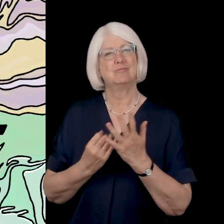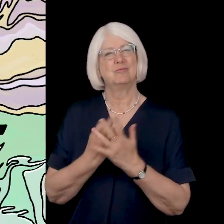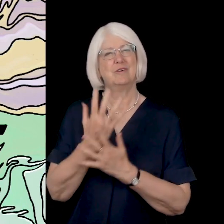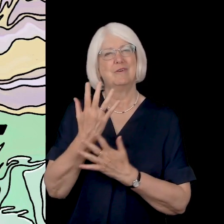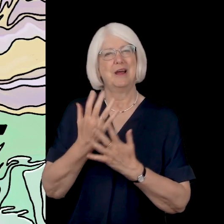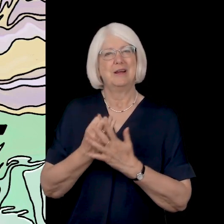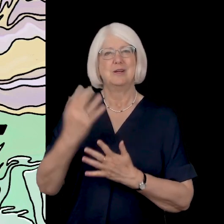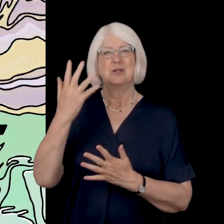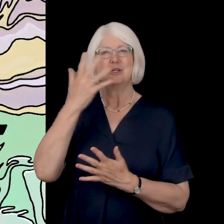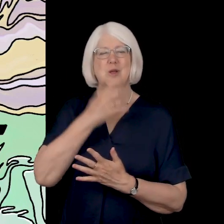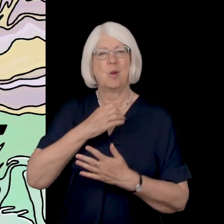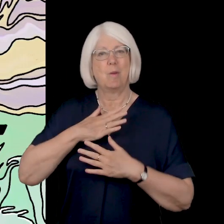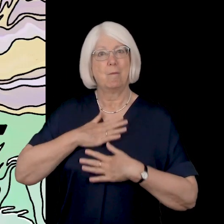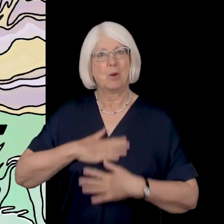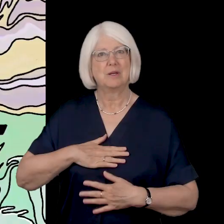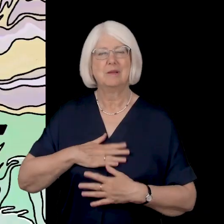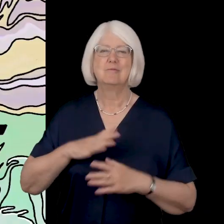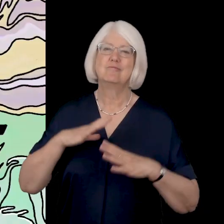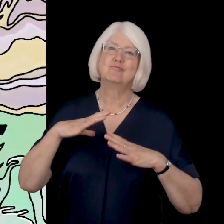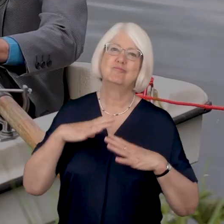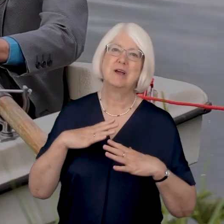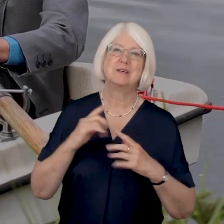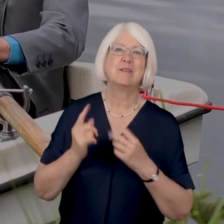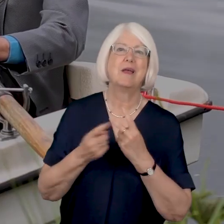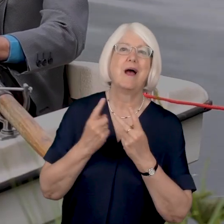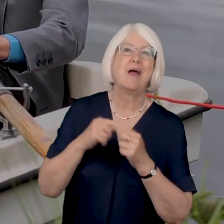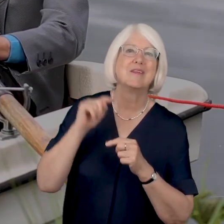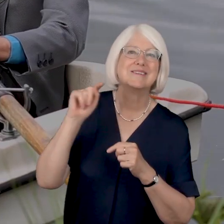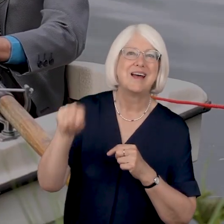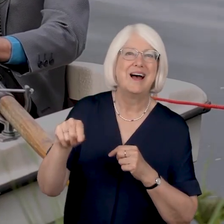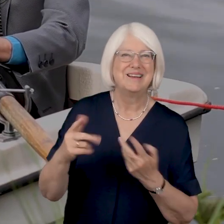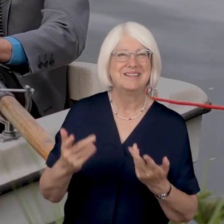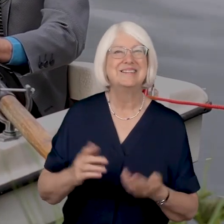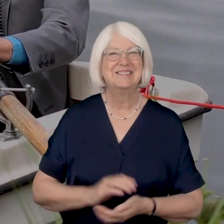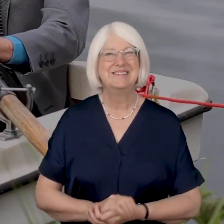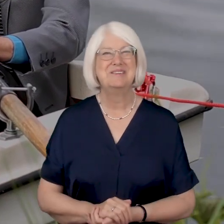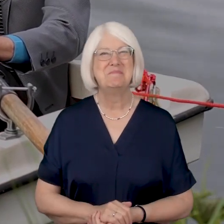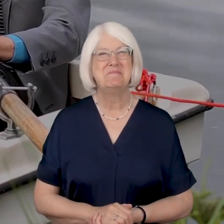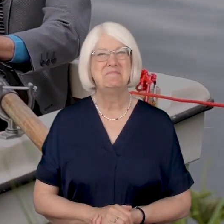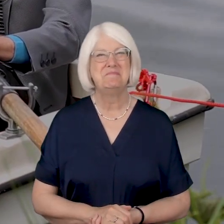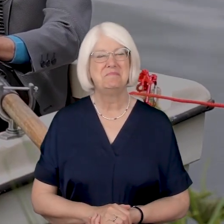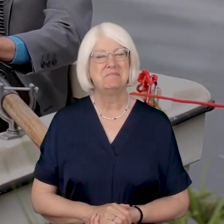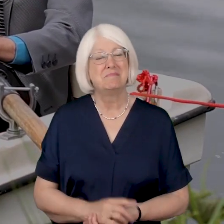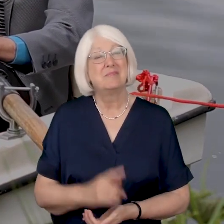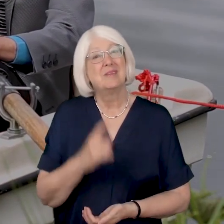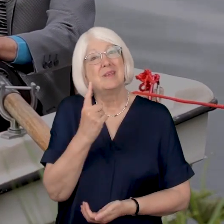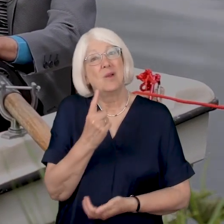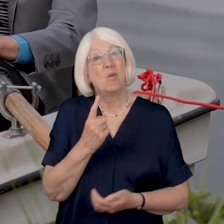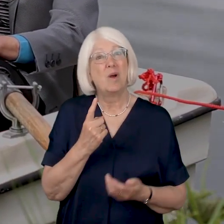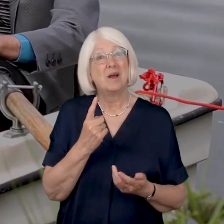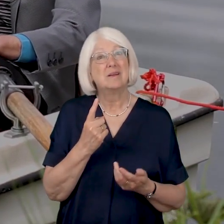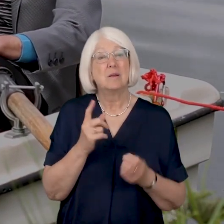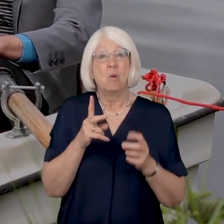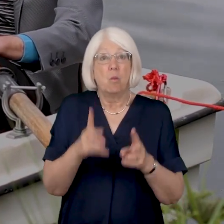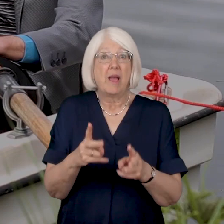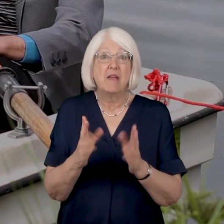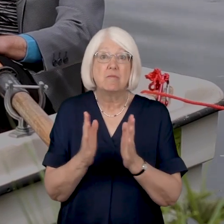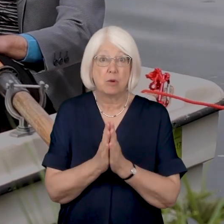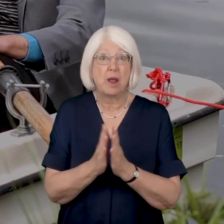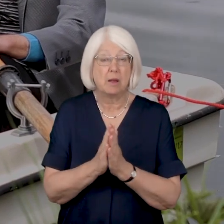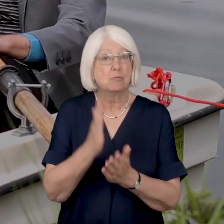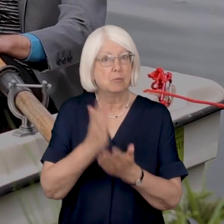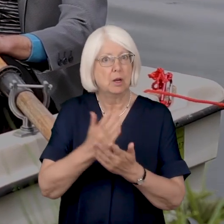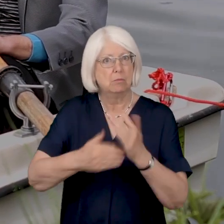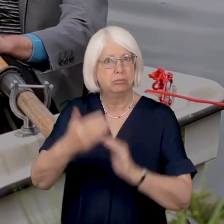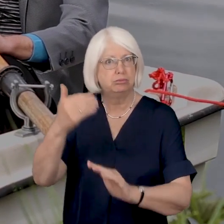as I rest at the other side of the lake. One of the oldest ways of praying is using our breath as a means of prayer.